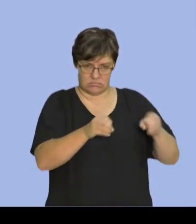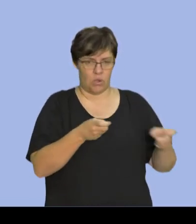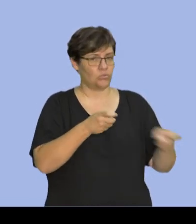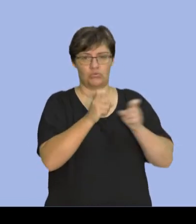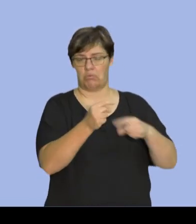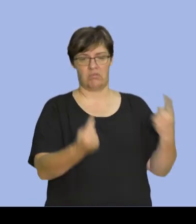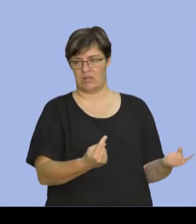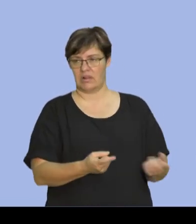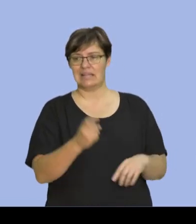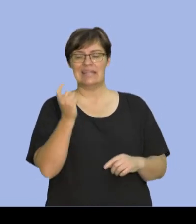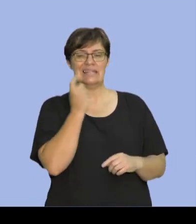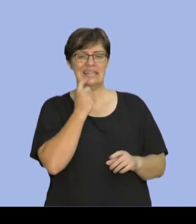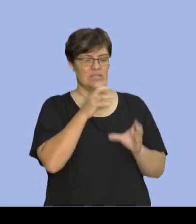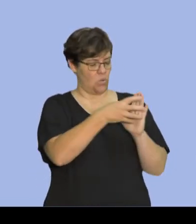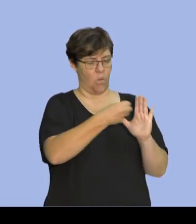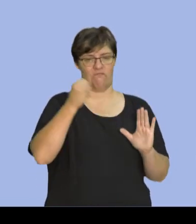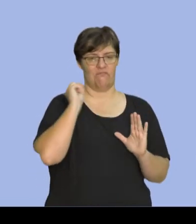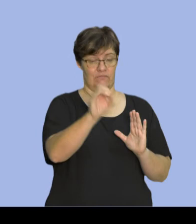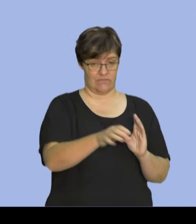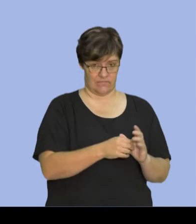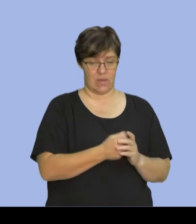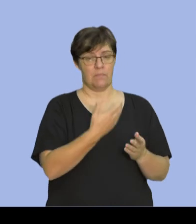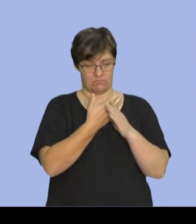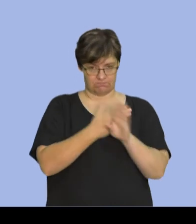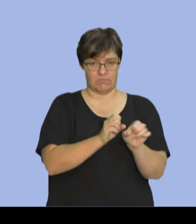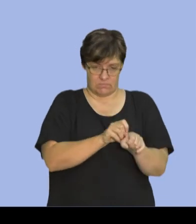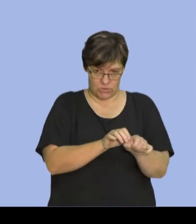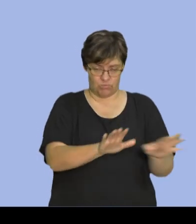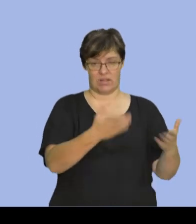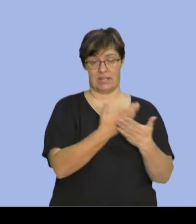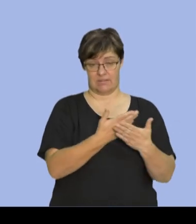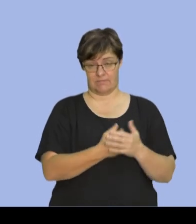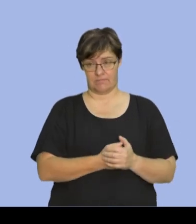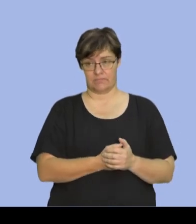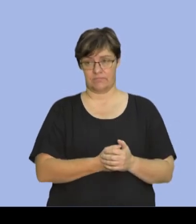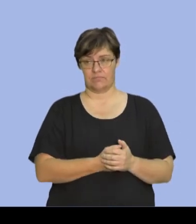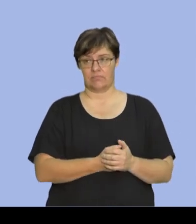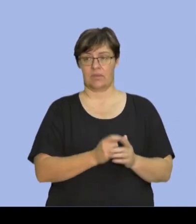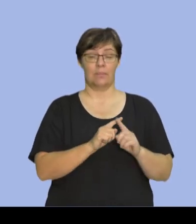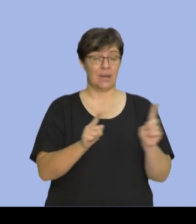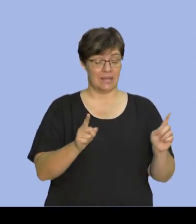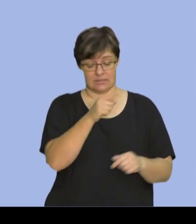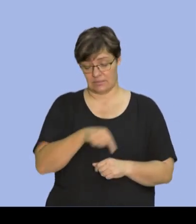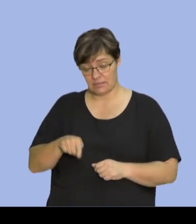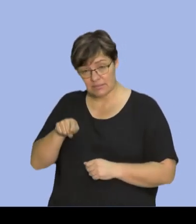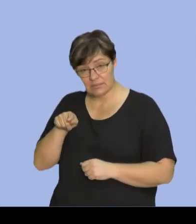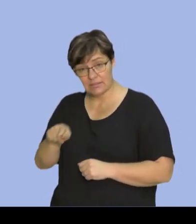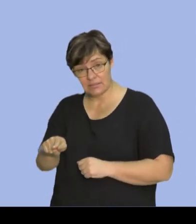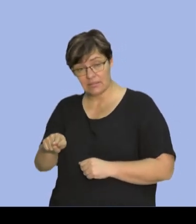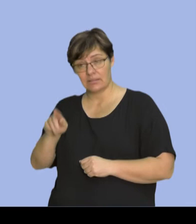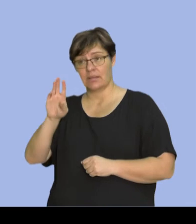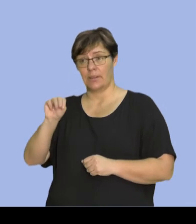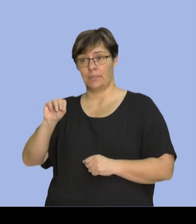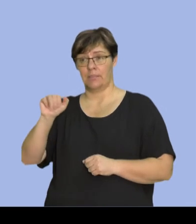uncontrollably that can easily be removed and stopped from spreading. However, when we look at